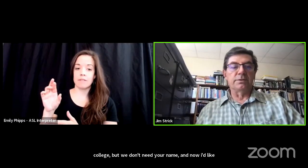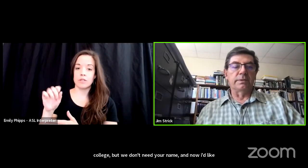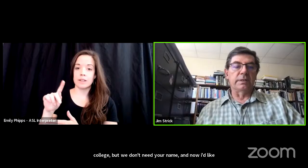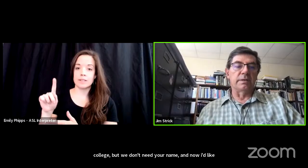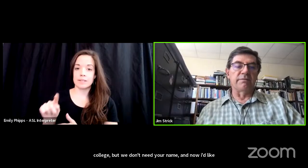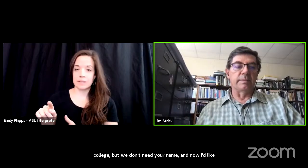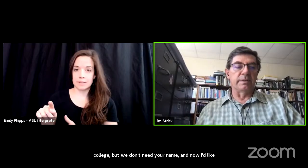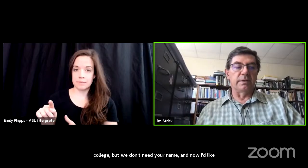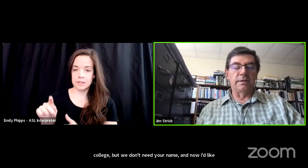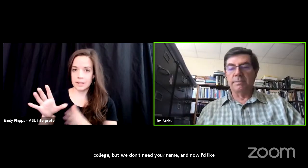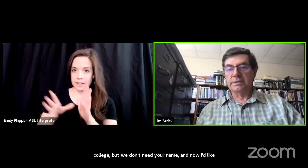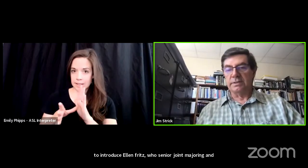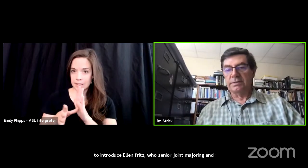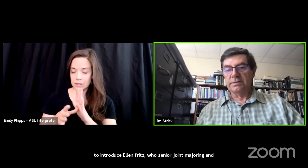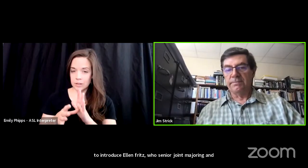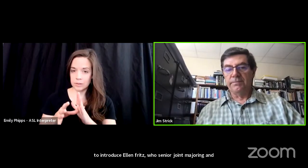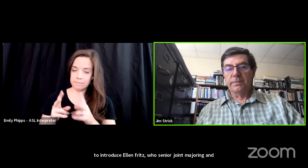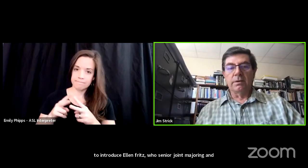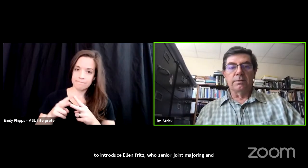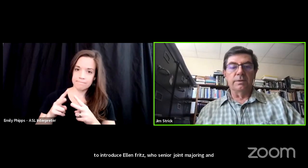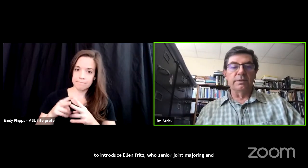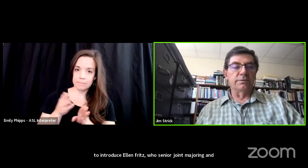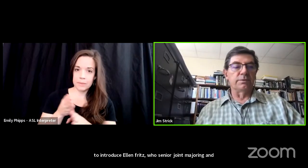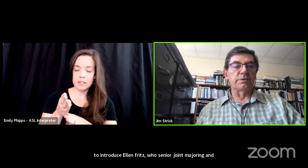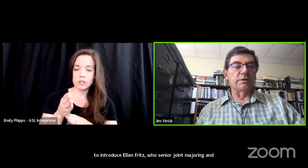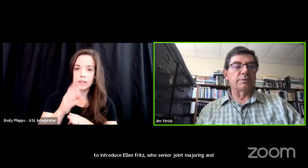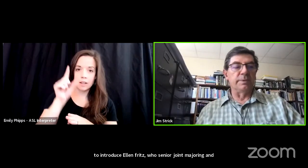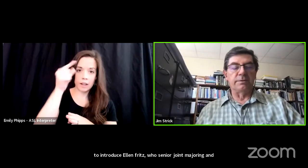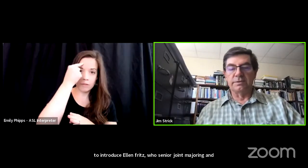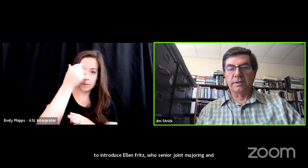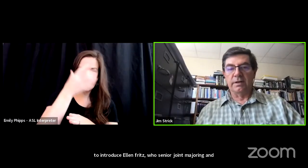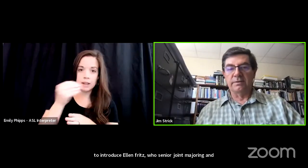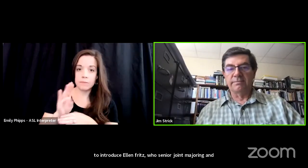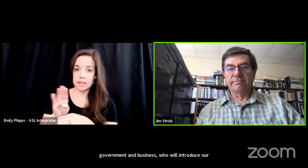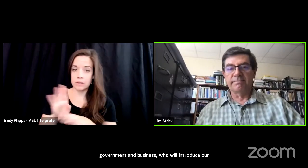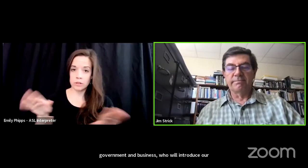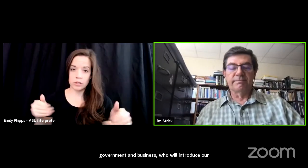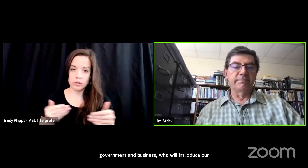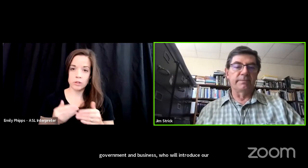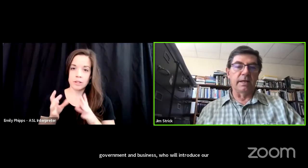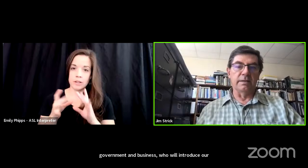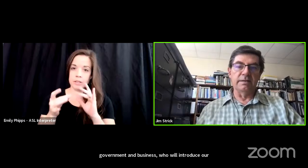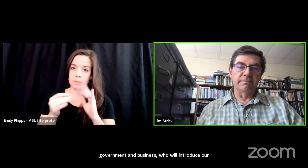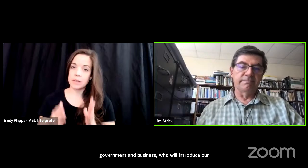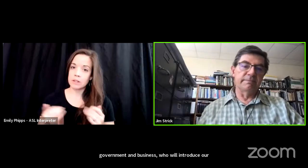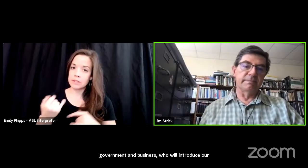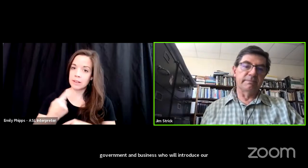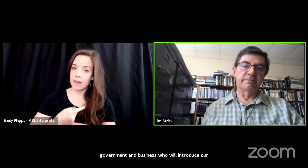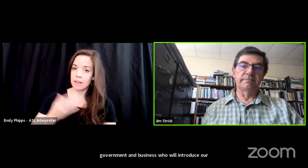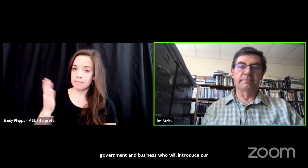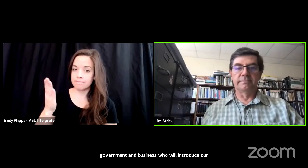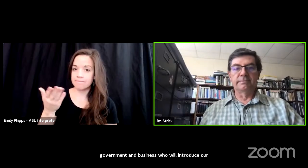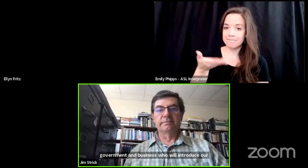joint majoring in government and business, who will introduce our speaker today. Ellen?